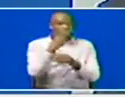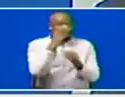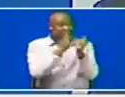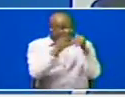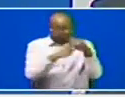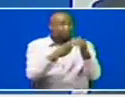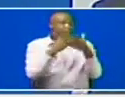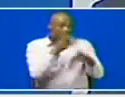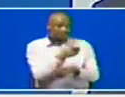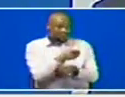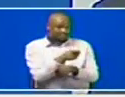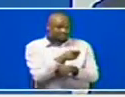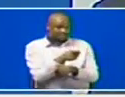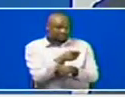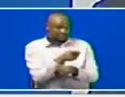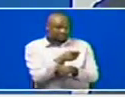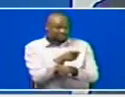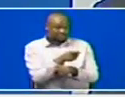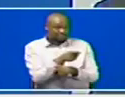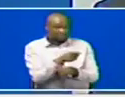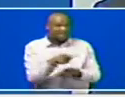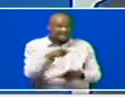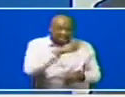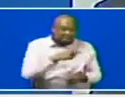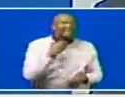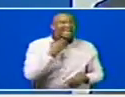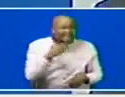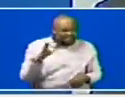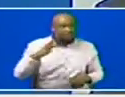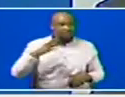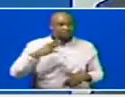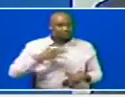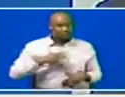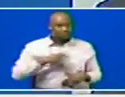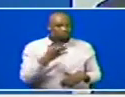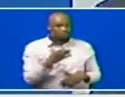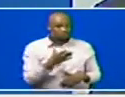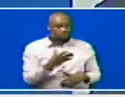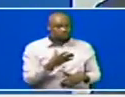2016. Mm-hmm. And that we should not hate those who are